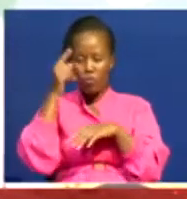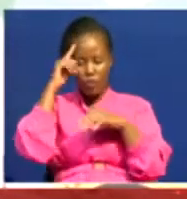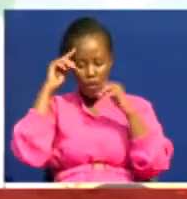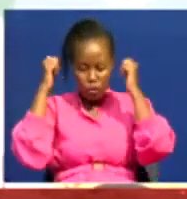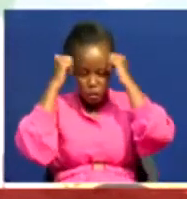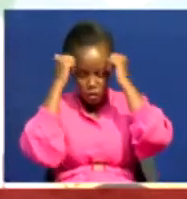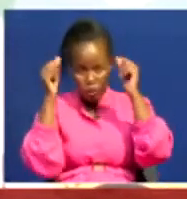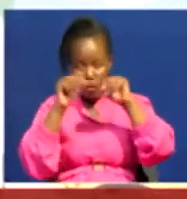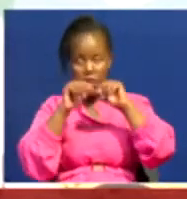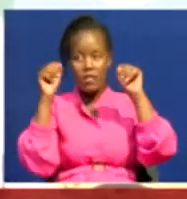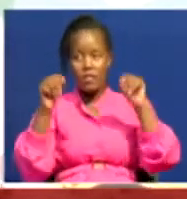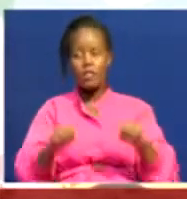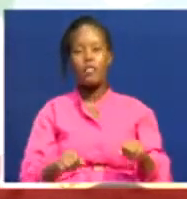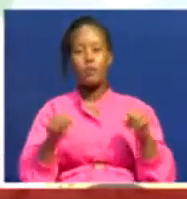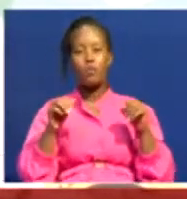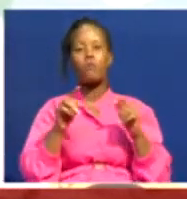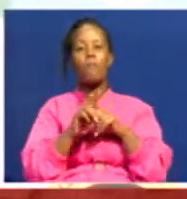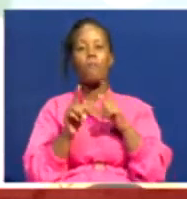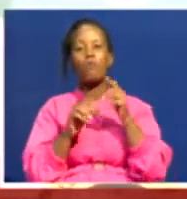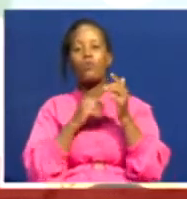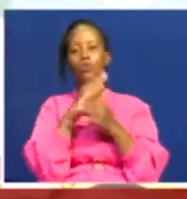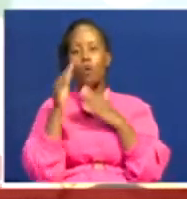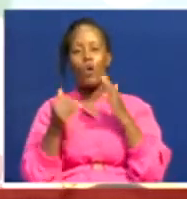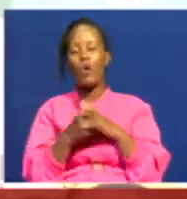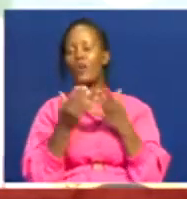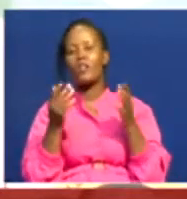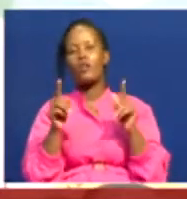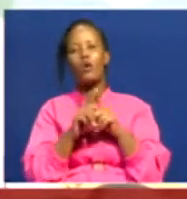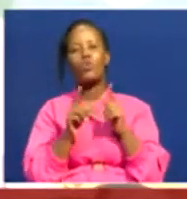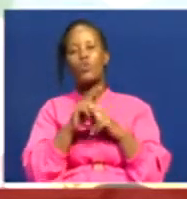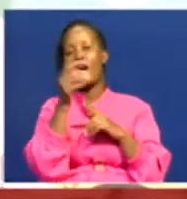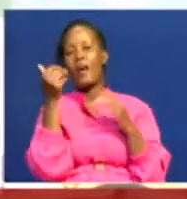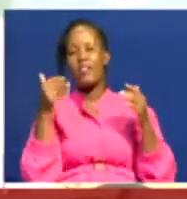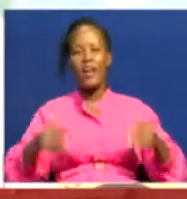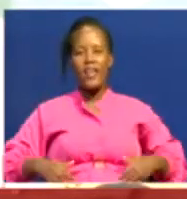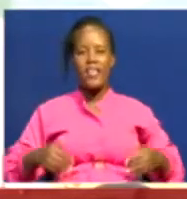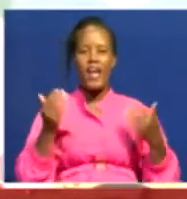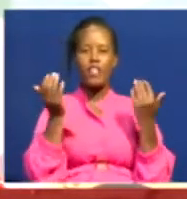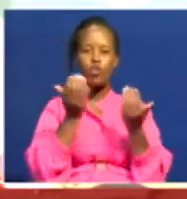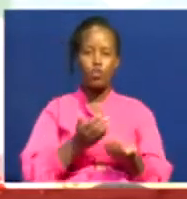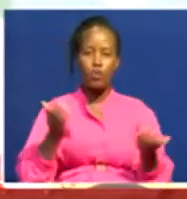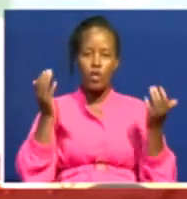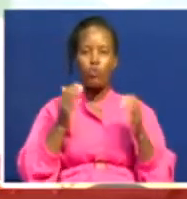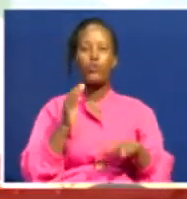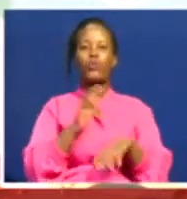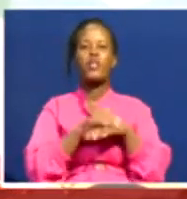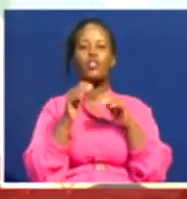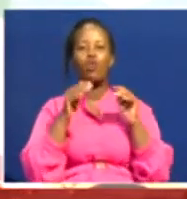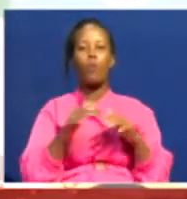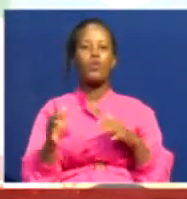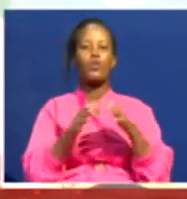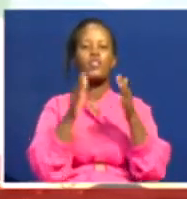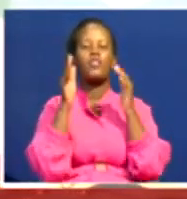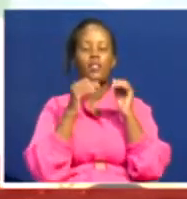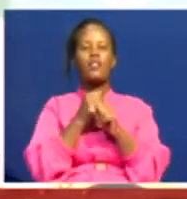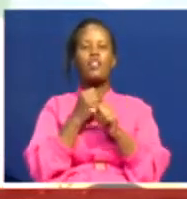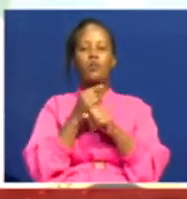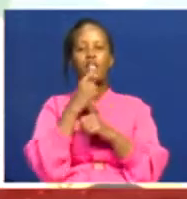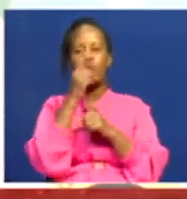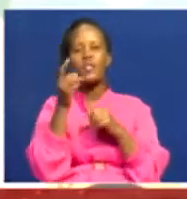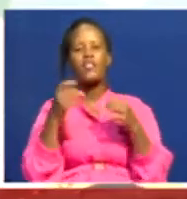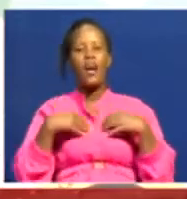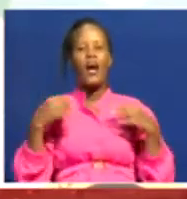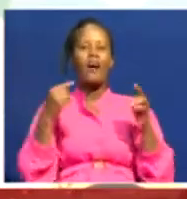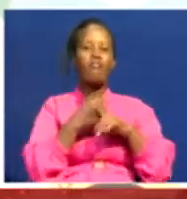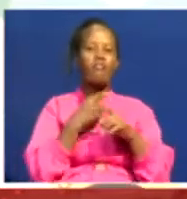system. And our athletes, our young children, will also get the opportunity now to pursue their different